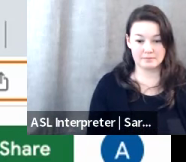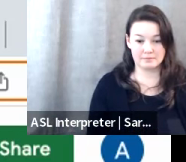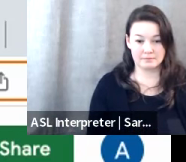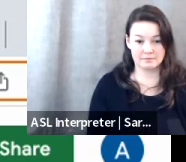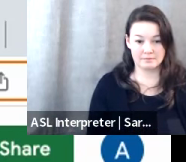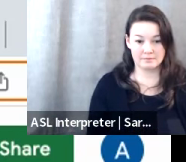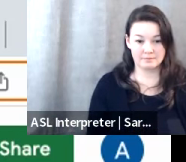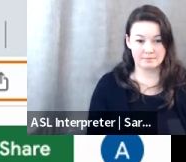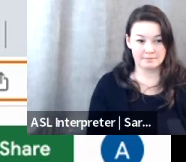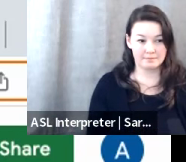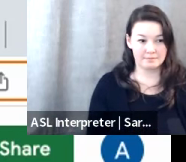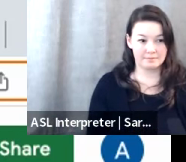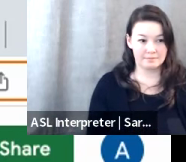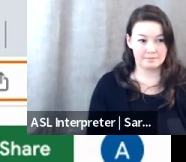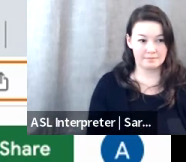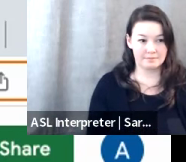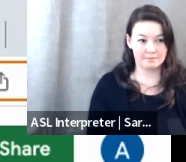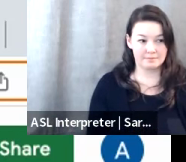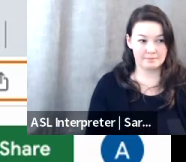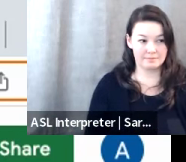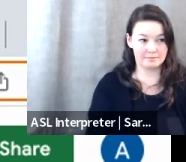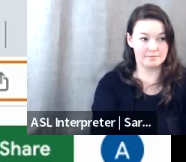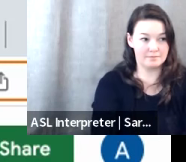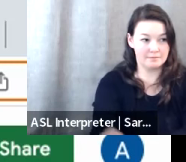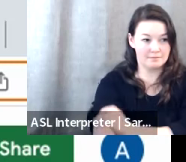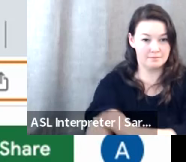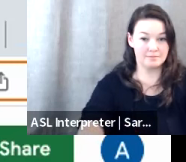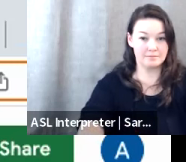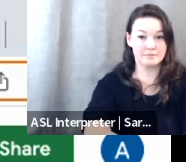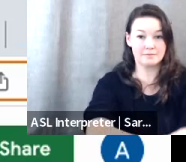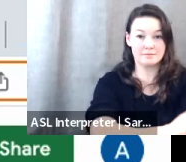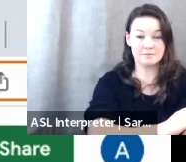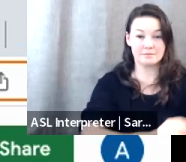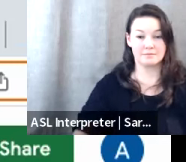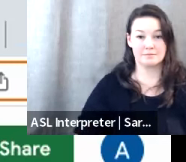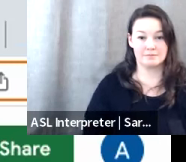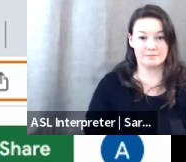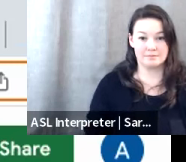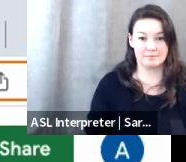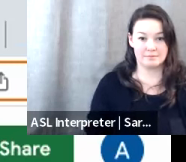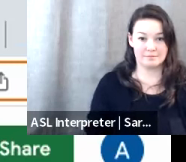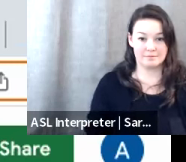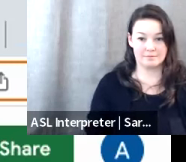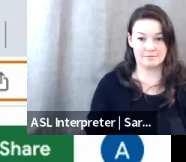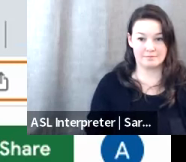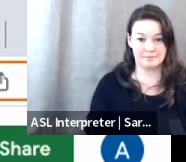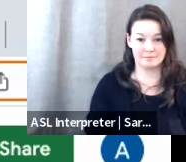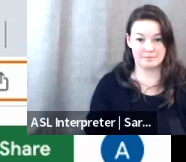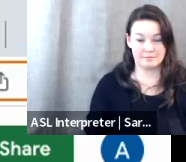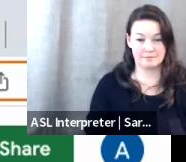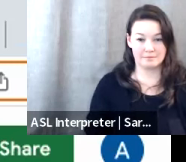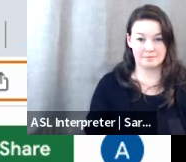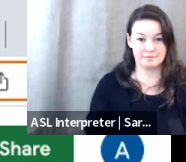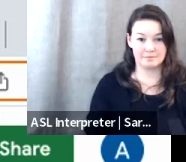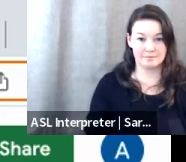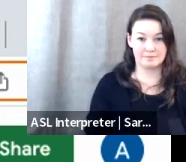haber otros programas de capacitación para empleo, para mejorar